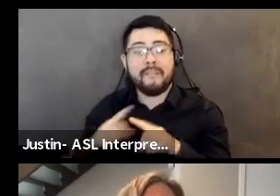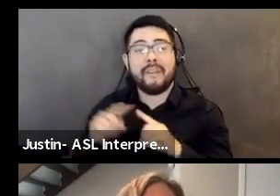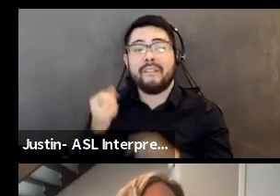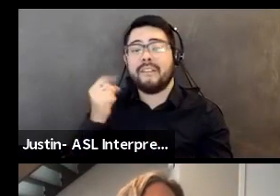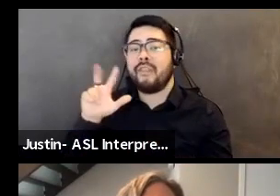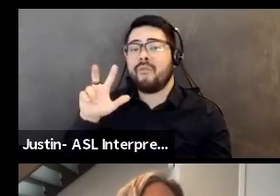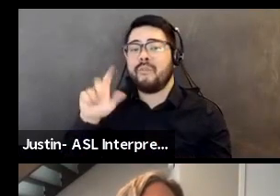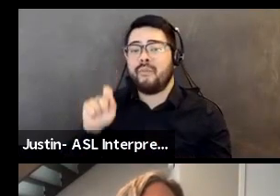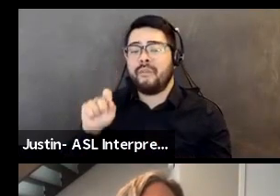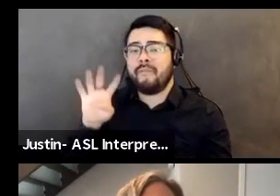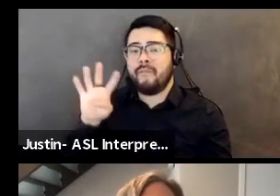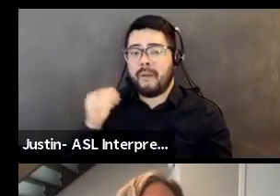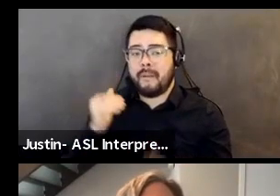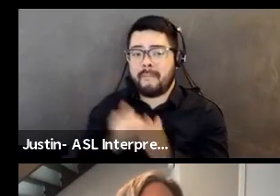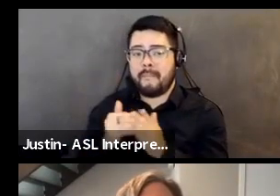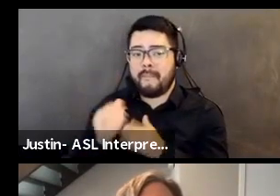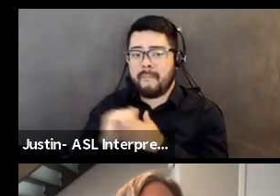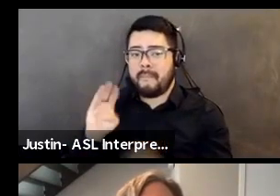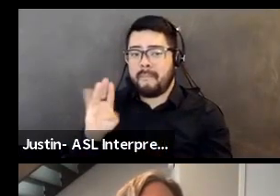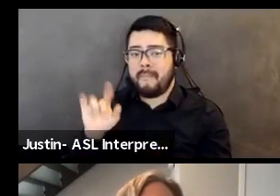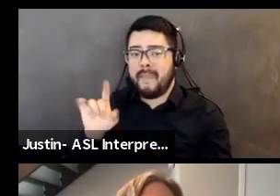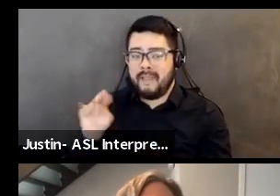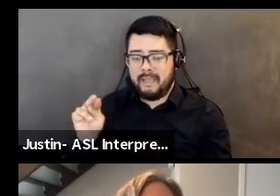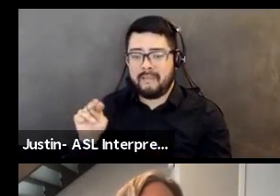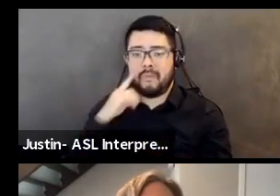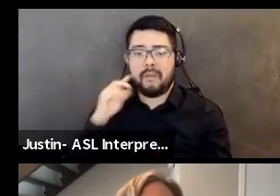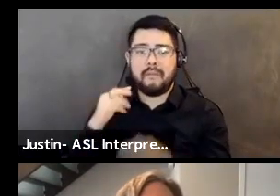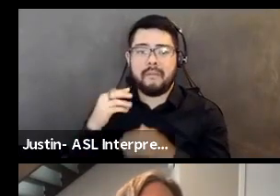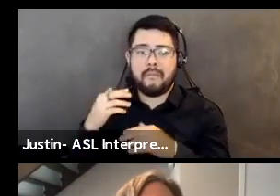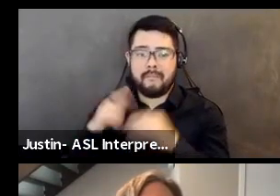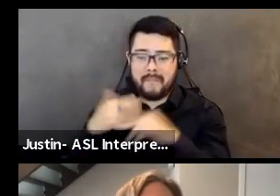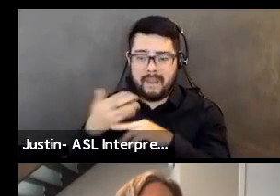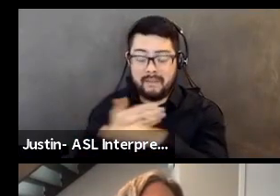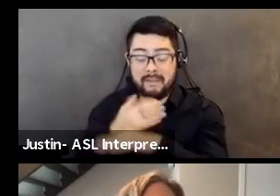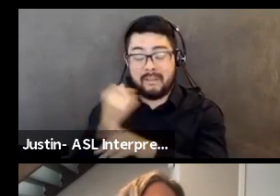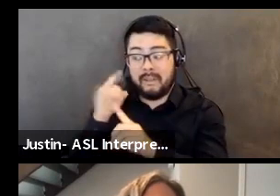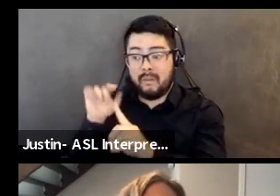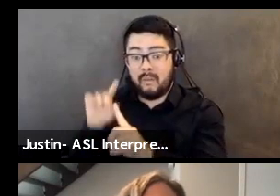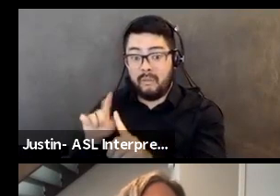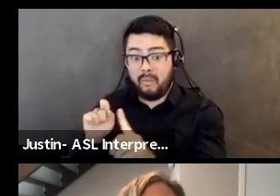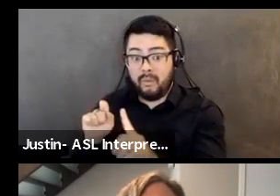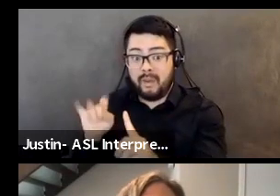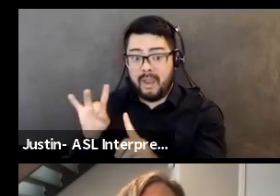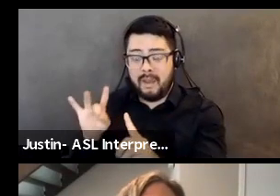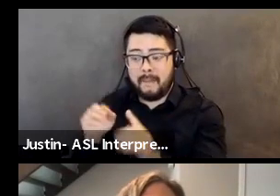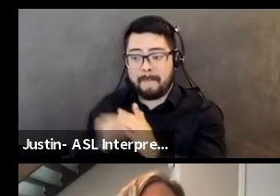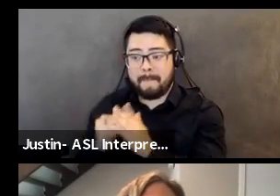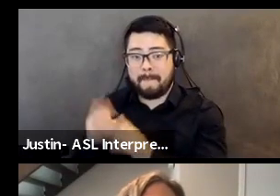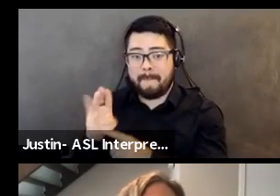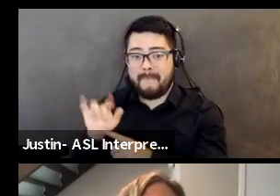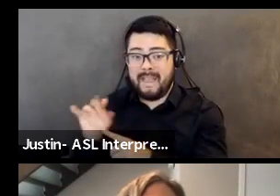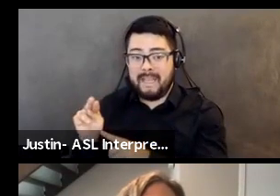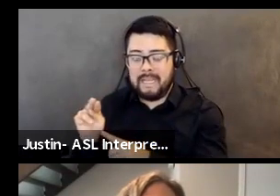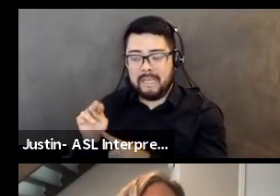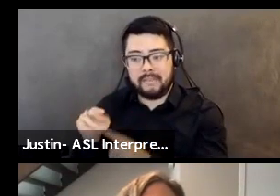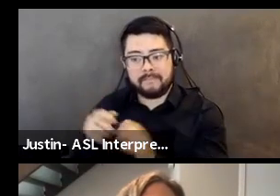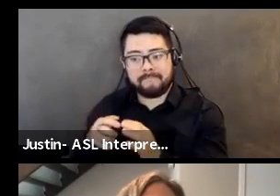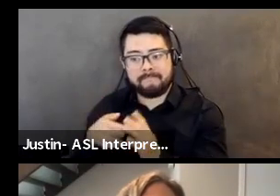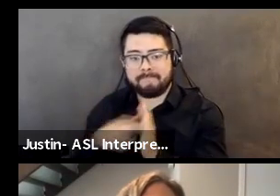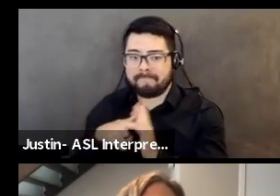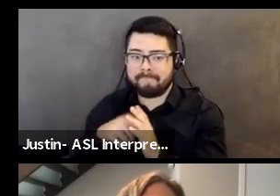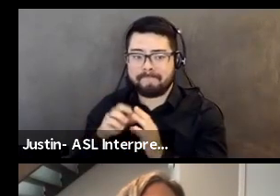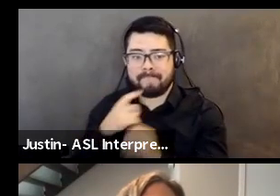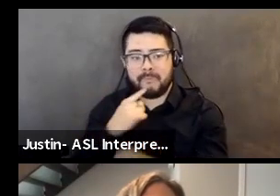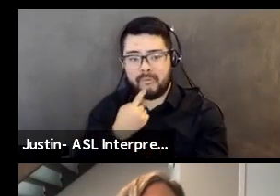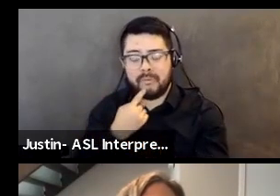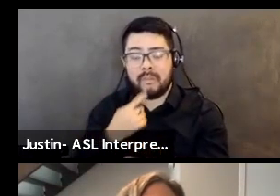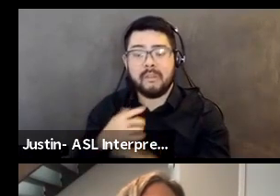billion dollars worth of deferred maintenance need uh 1.8 of that 1.8 billion of that is deemed critical and i